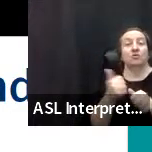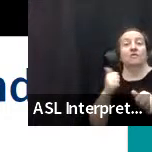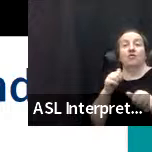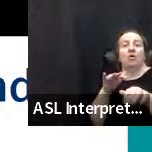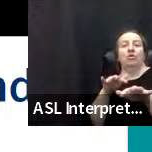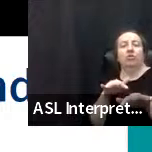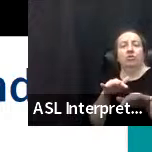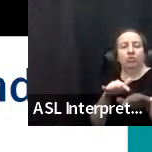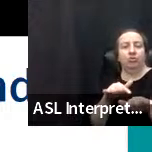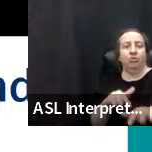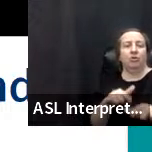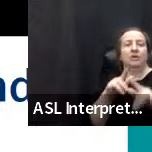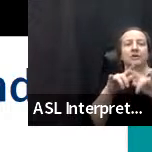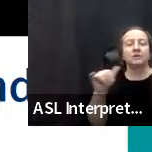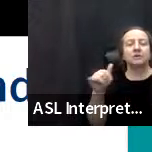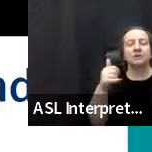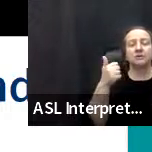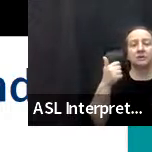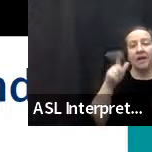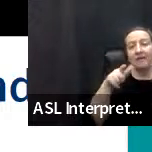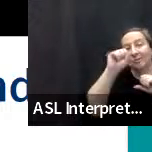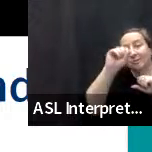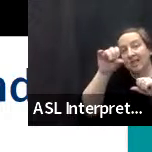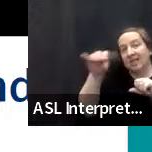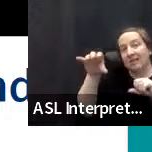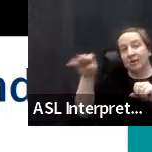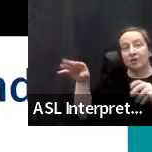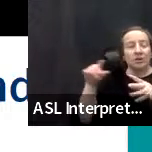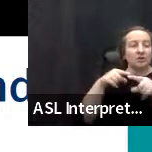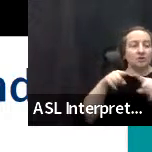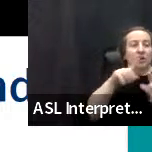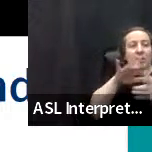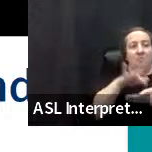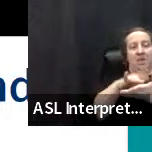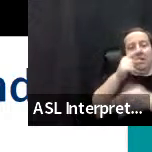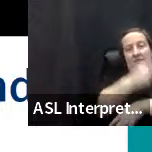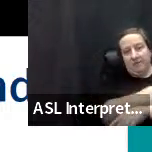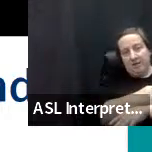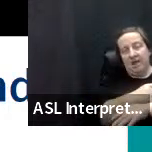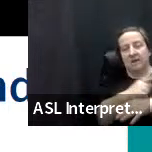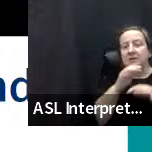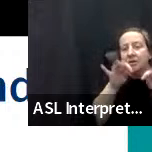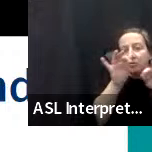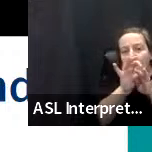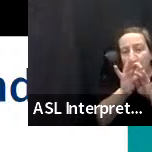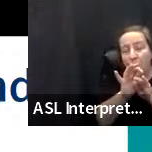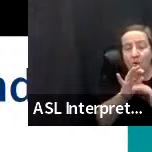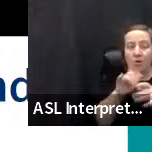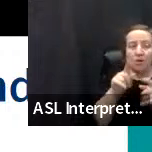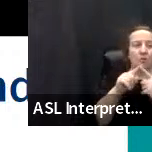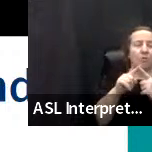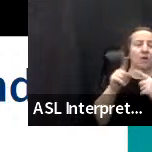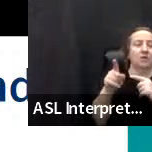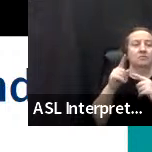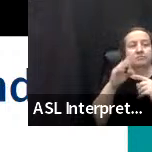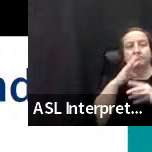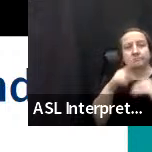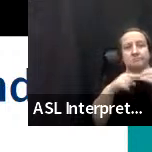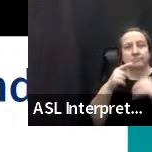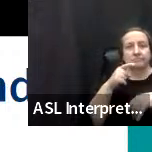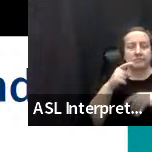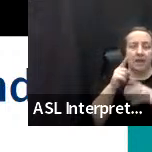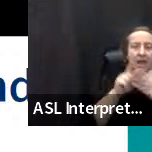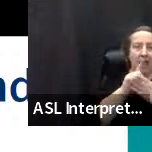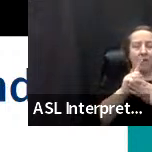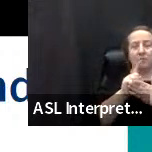congestion, but they also are doing their deliveries during that middle of the day. And this is an important factor to remember when I get into the hours of congestion and